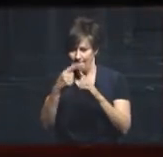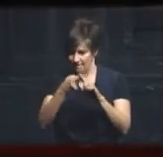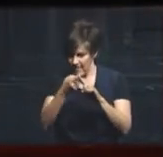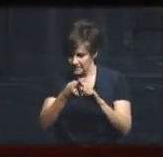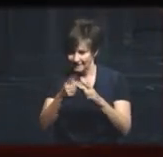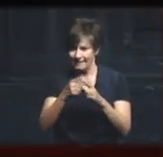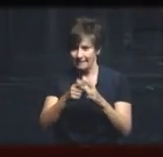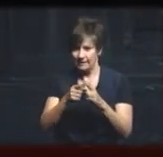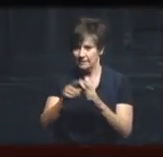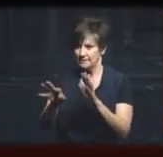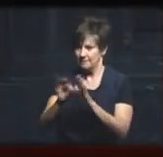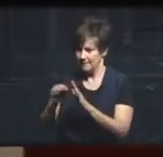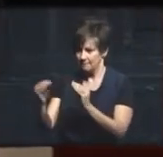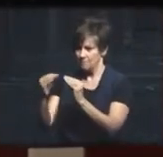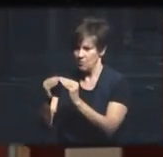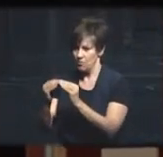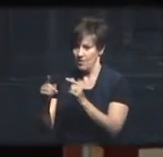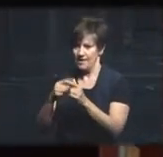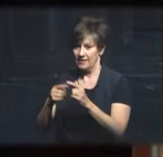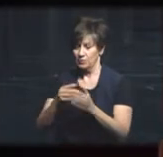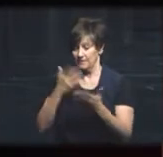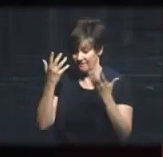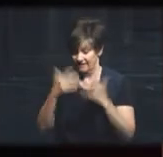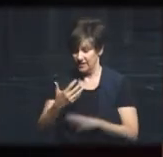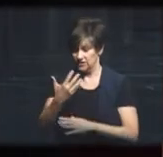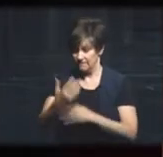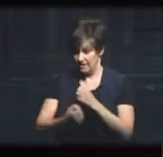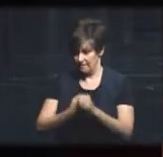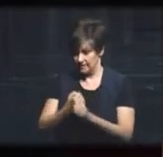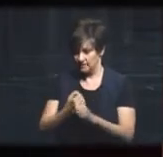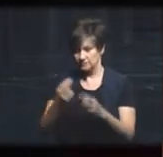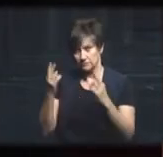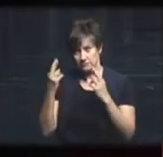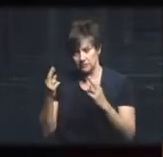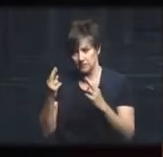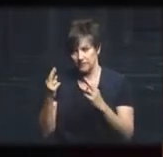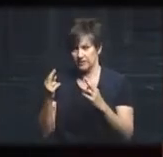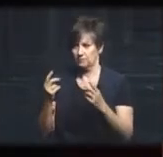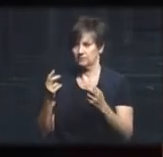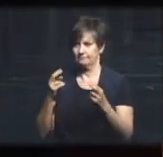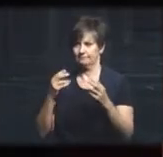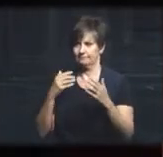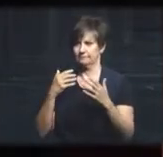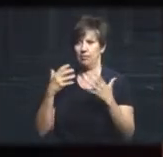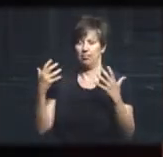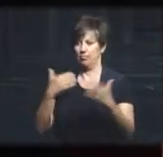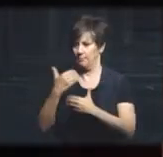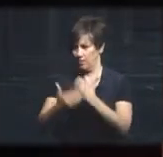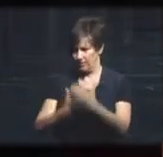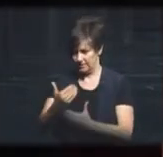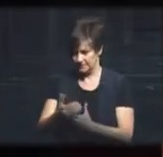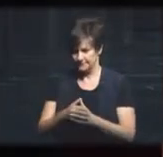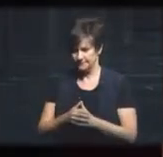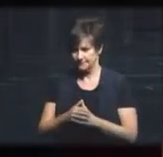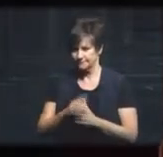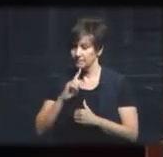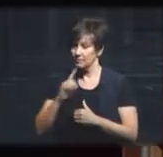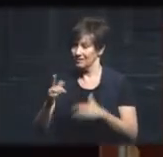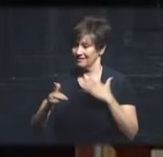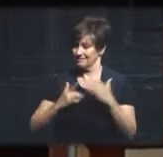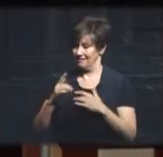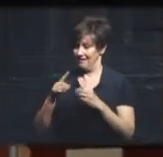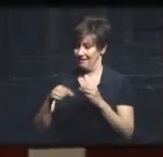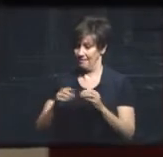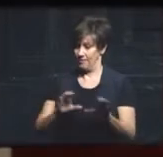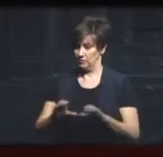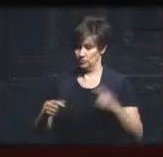focus goals. And by the time we get through the 5 years, hopefully we've made a huge progress. I'm really excited about what